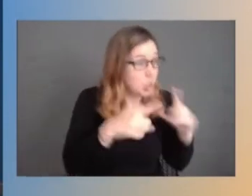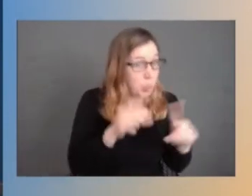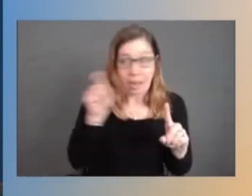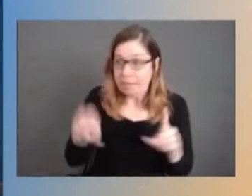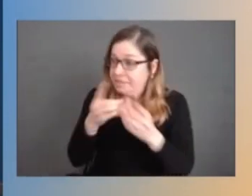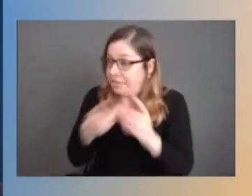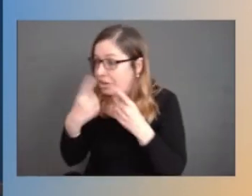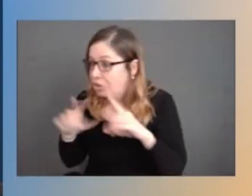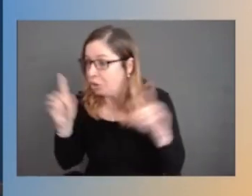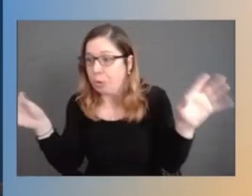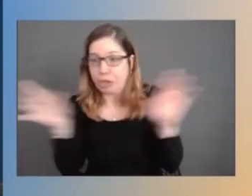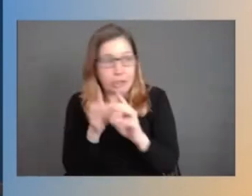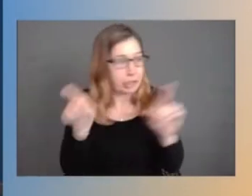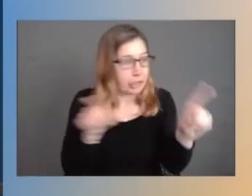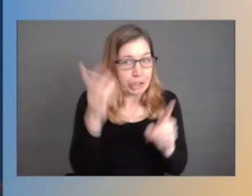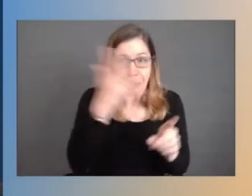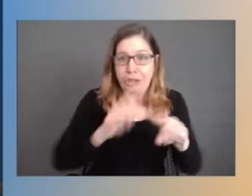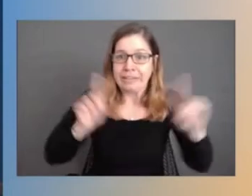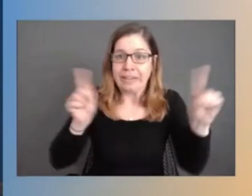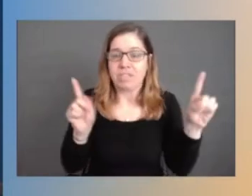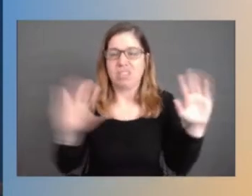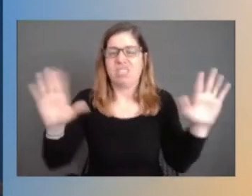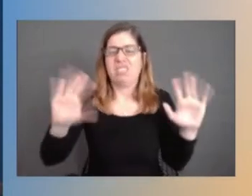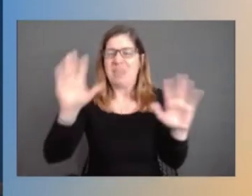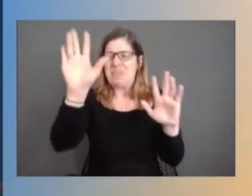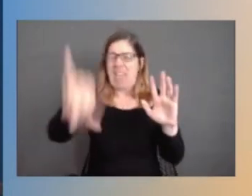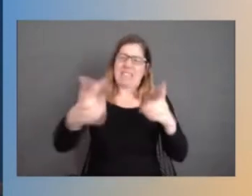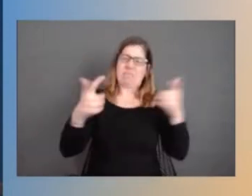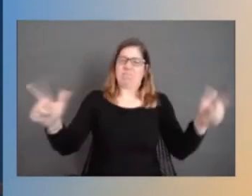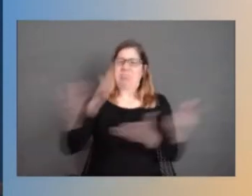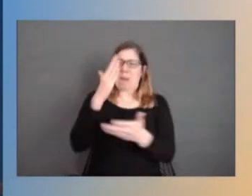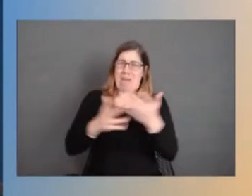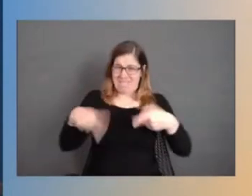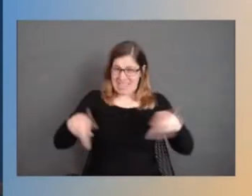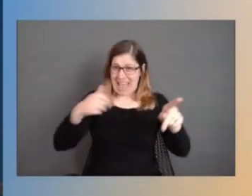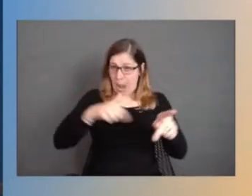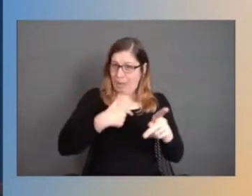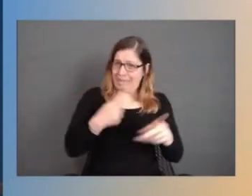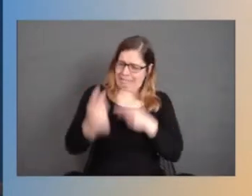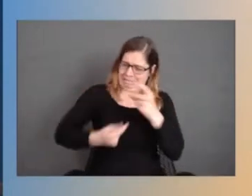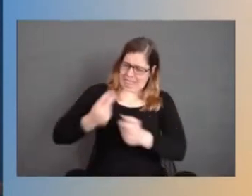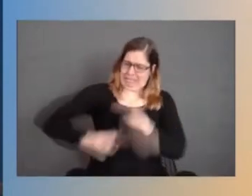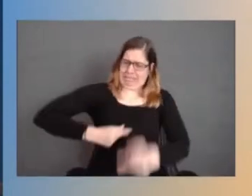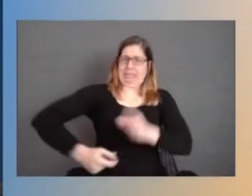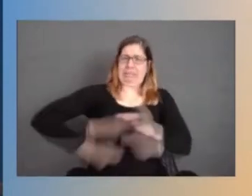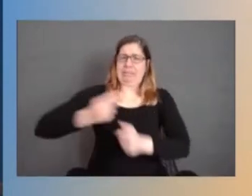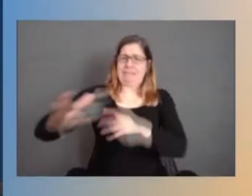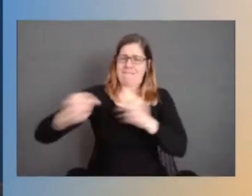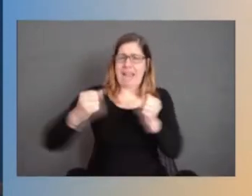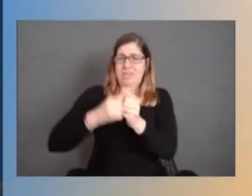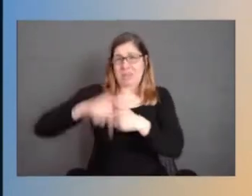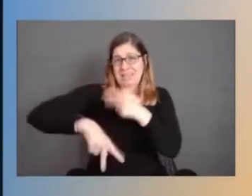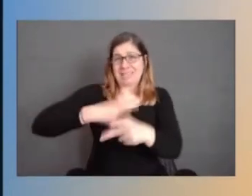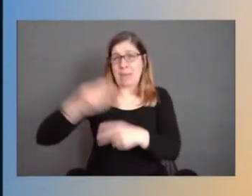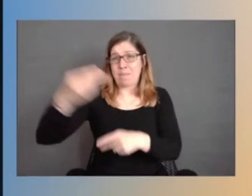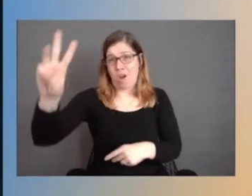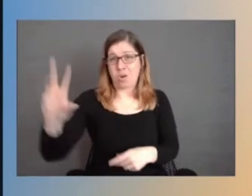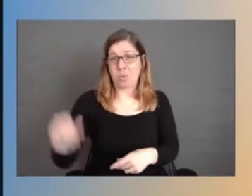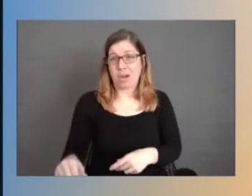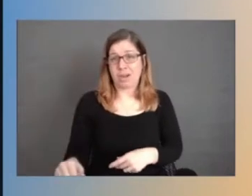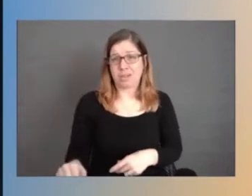different? And so that's been a big part of allowing us to move really fast with this type of hardware. Interesting. Now, I know that one of the things